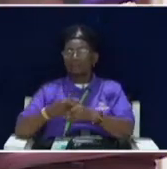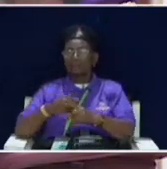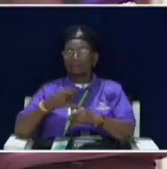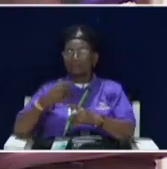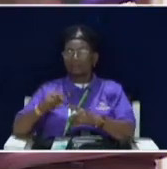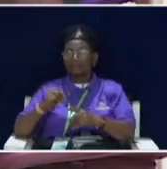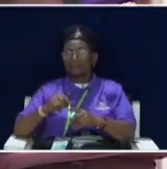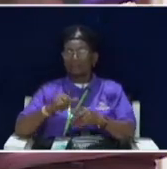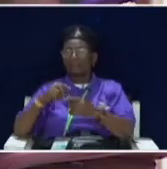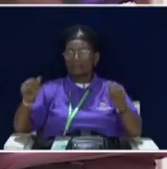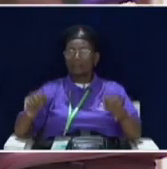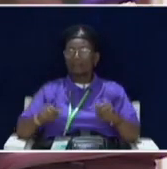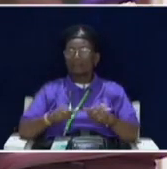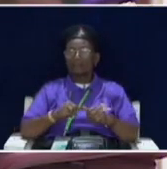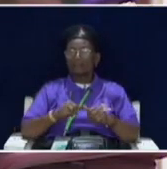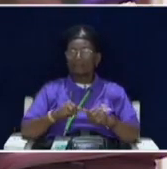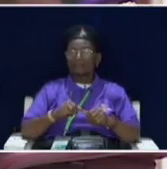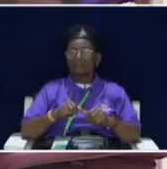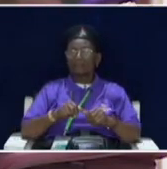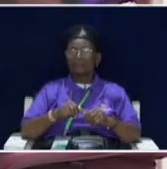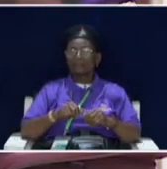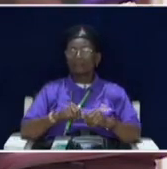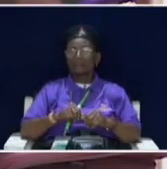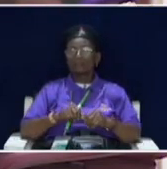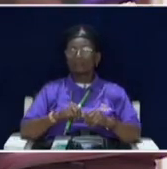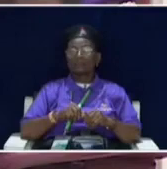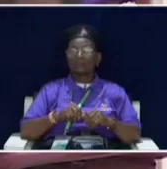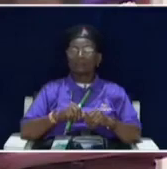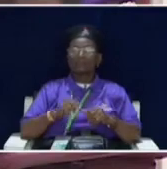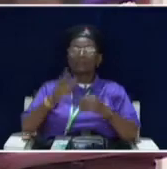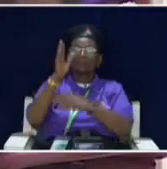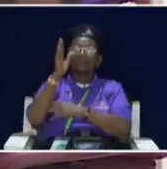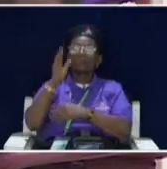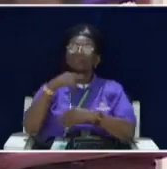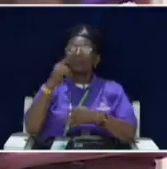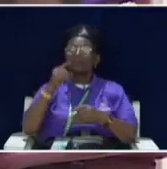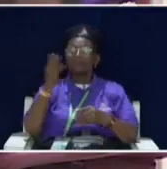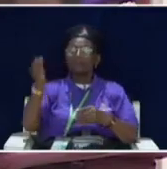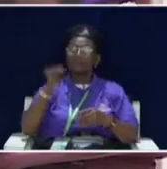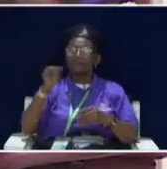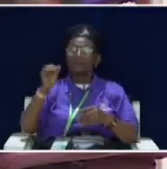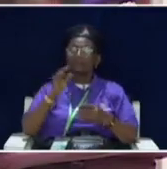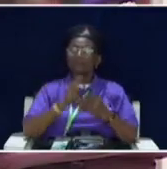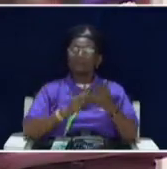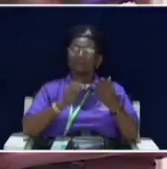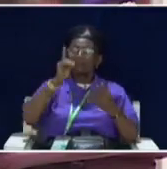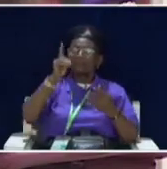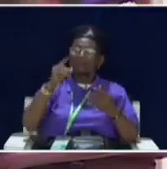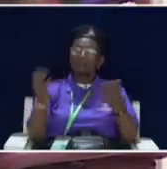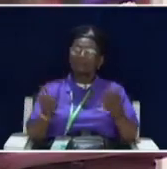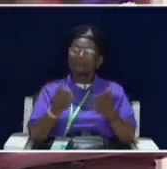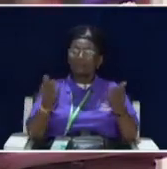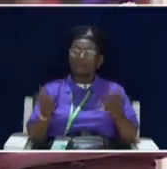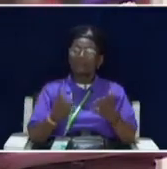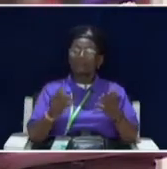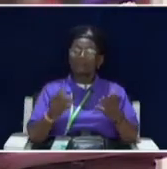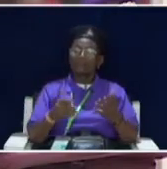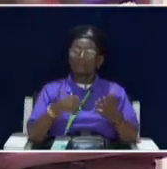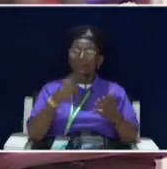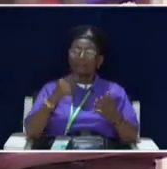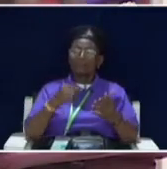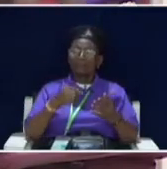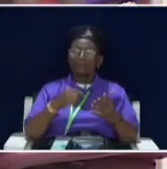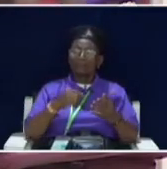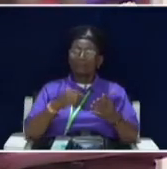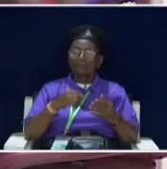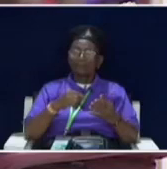ori pepe nbi ti mo wa. God said there's someone there. Pe enikan be laarin ero. Who said, God, you see me